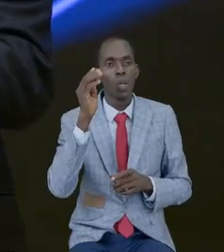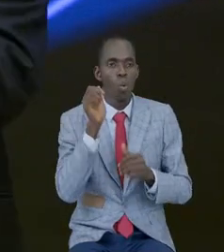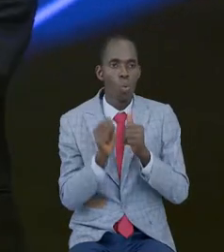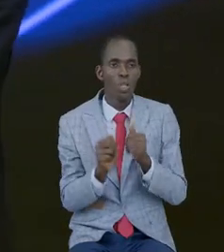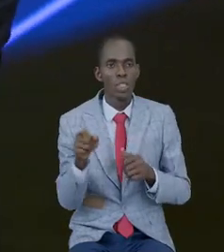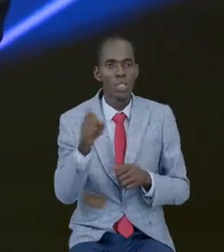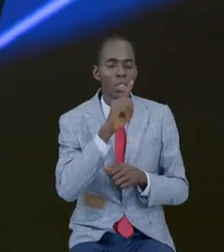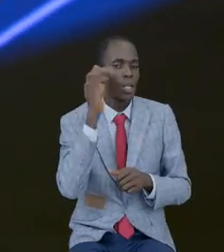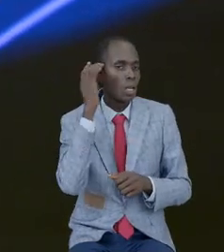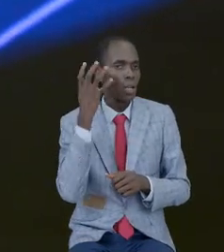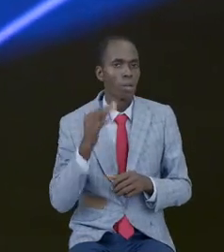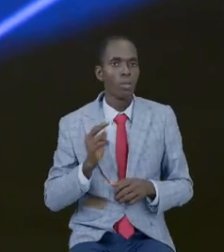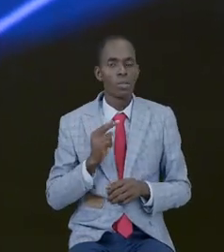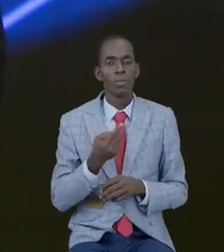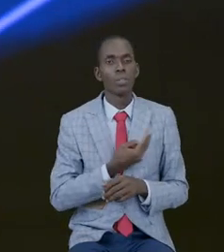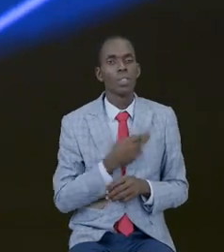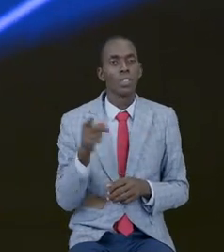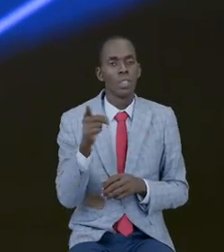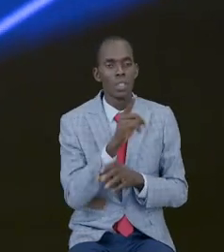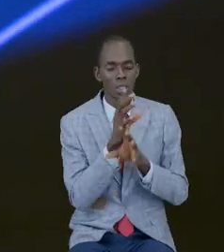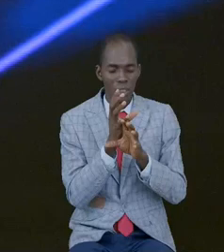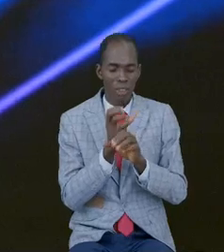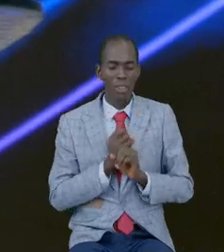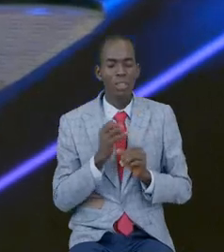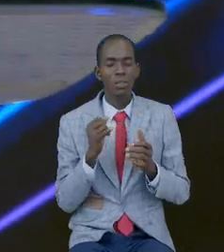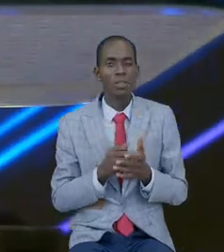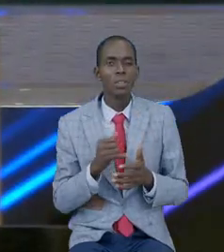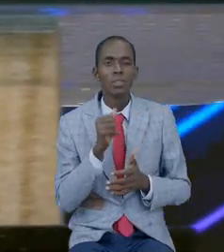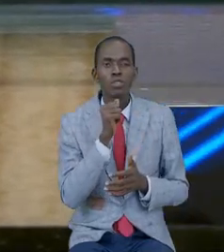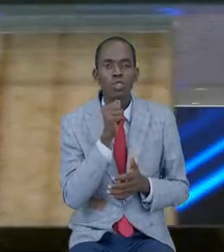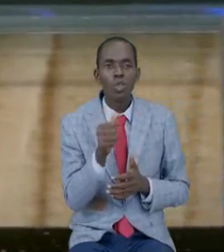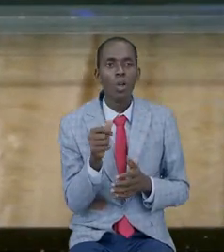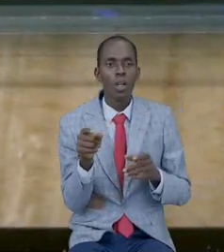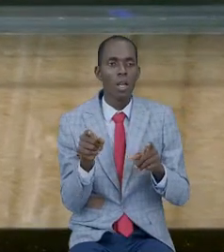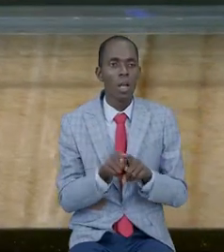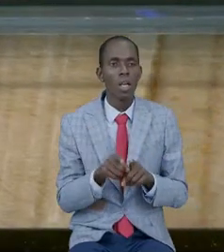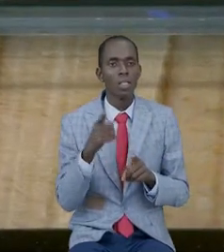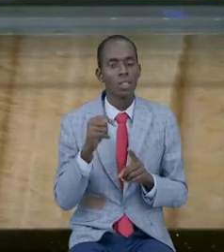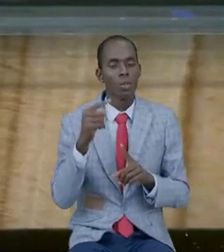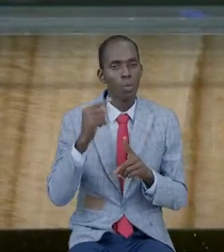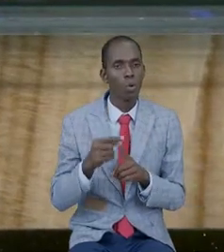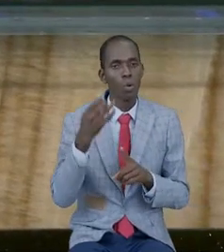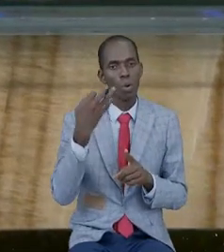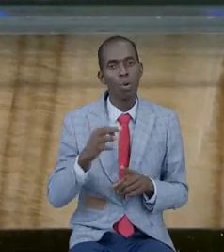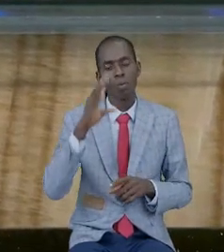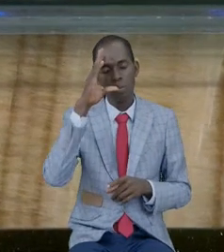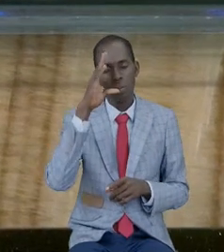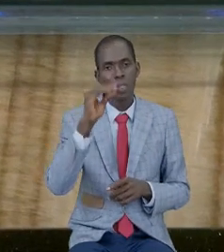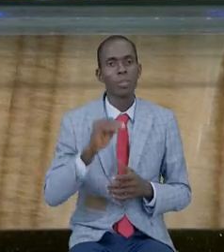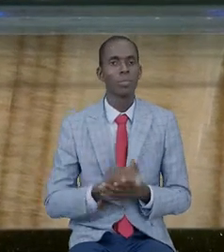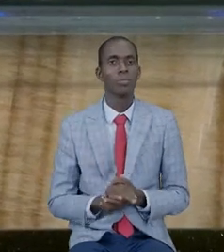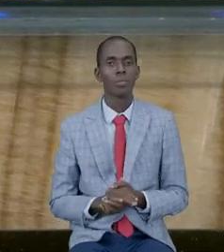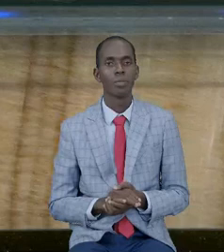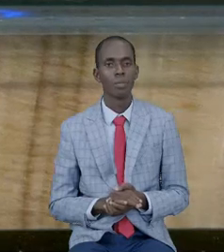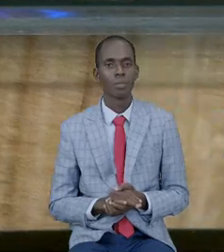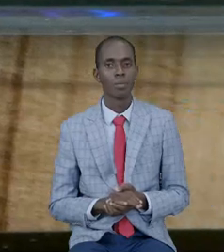she heard a force you receive each note as the words of men